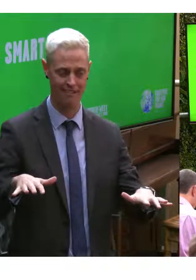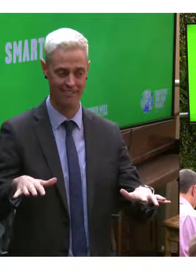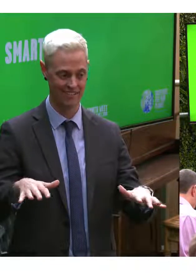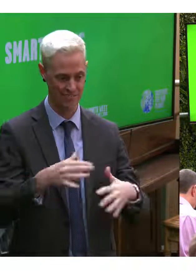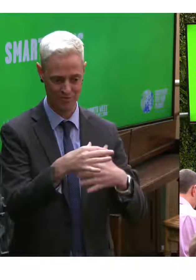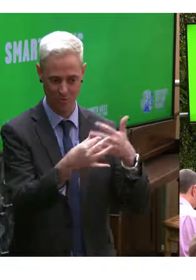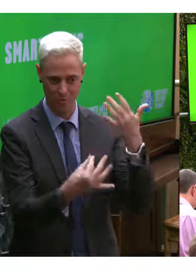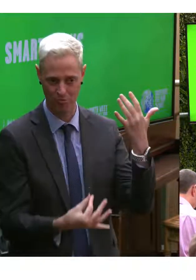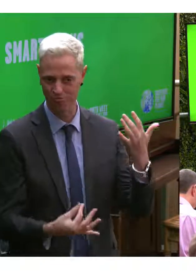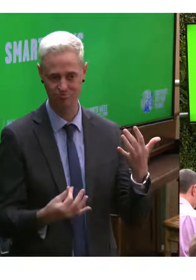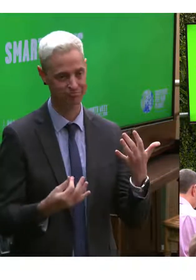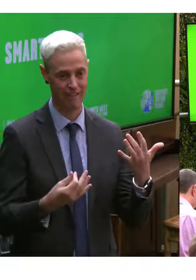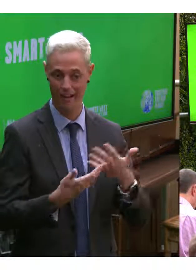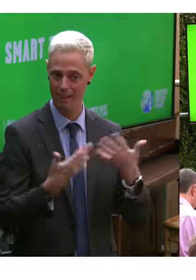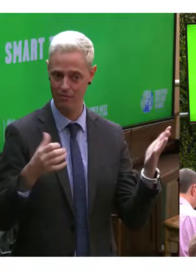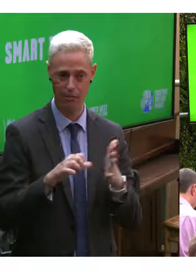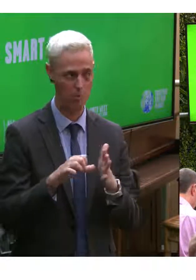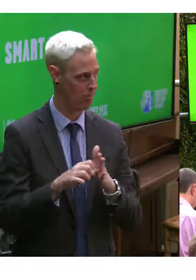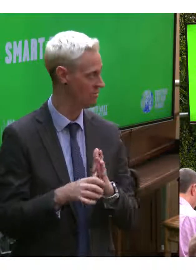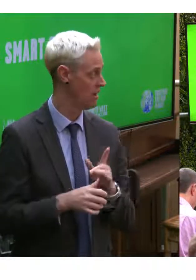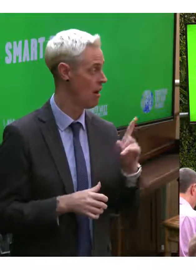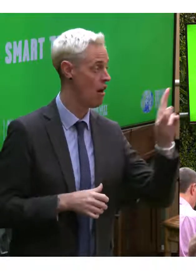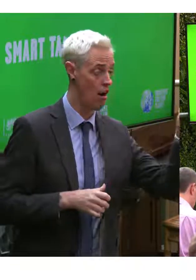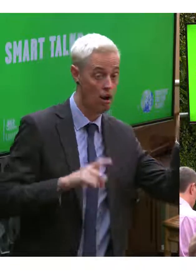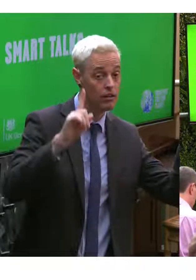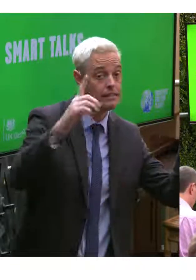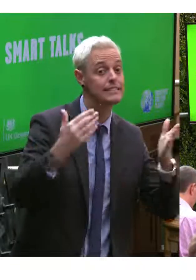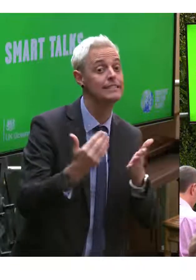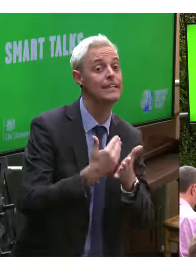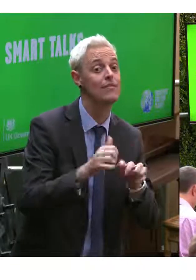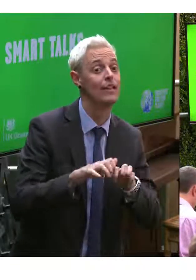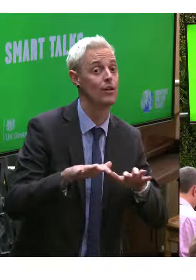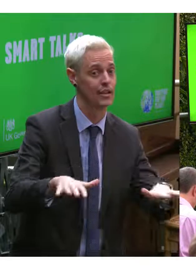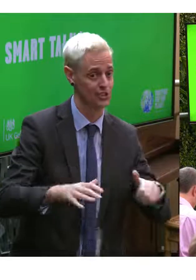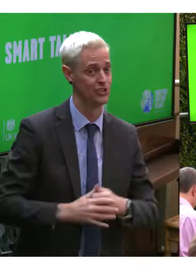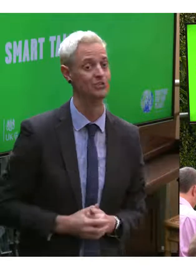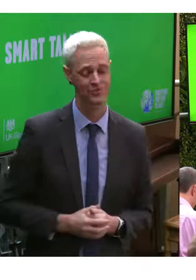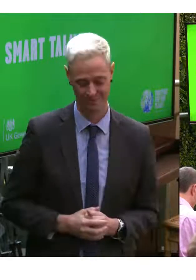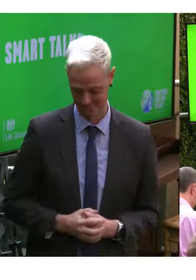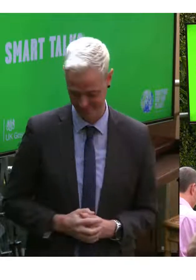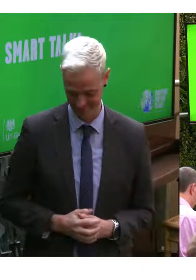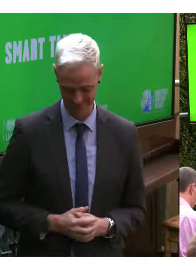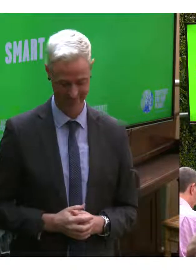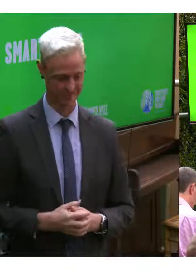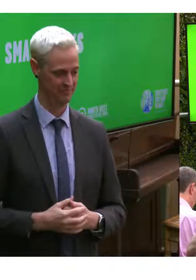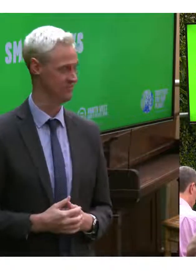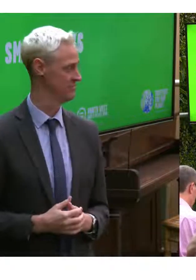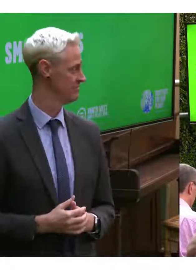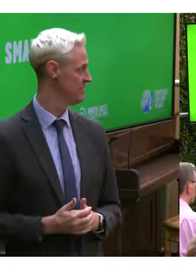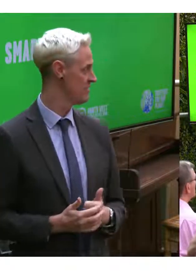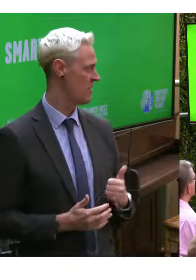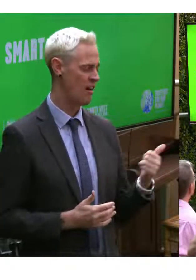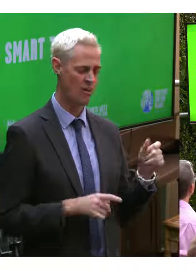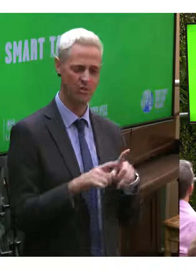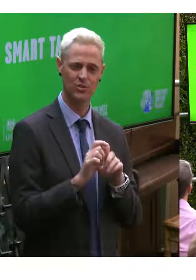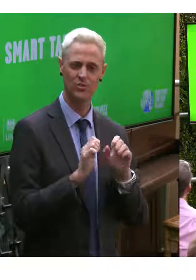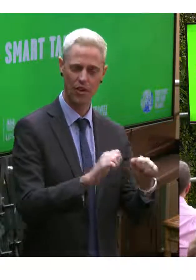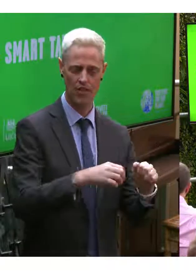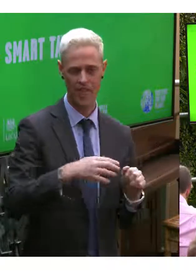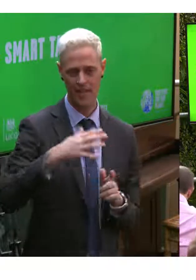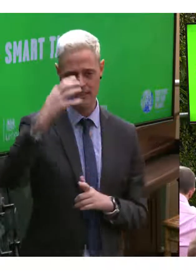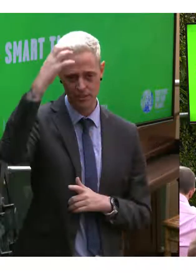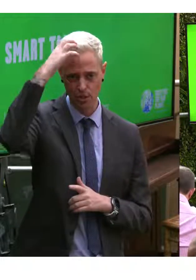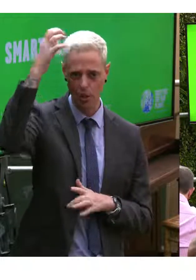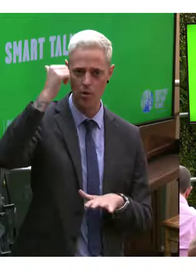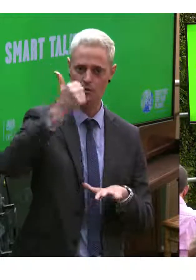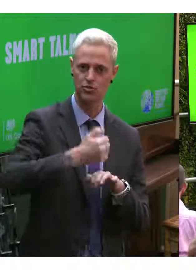of thorny problems. Yeah. I am also a big fan of the Stockholm Institute and their boundaries work, so